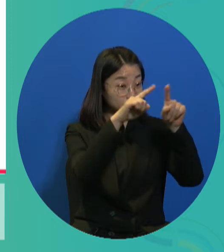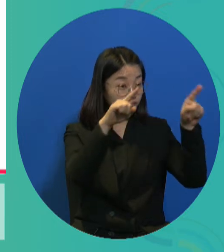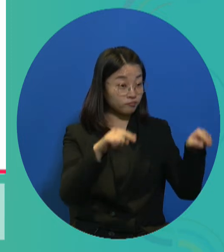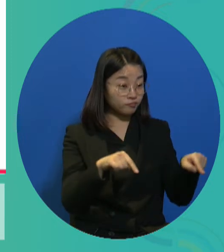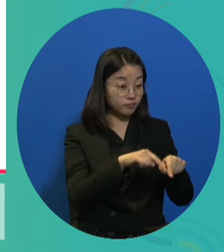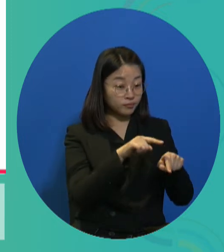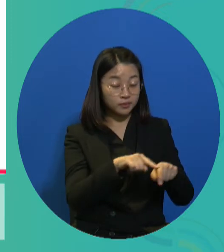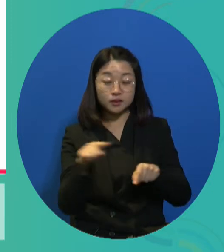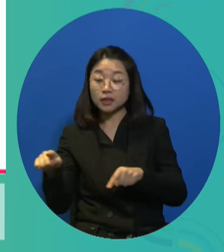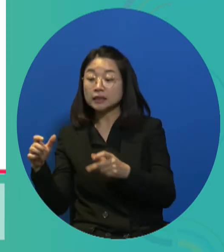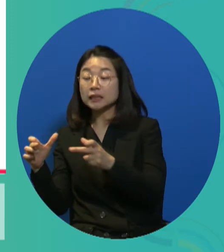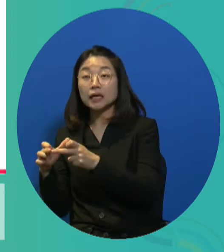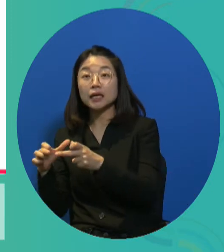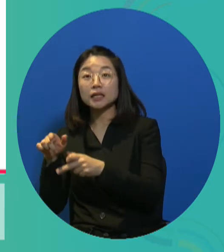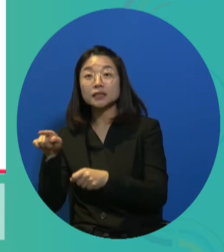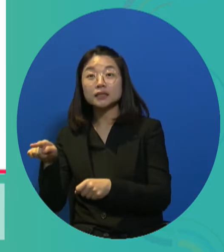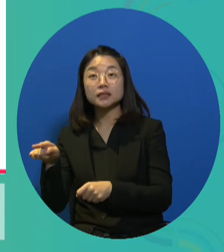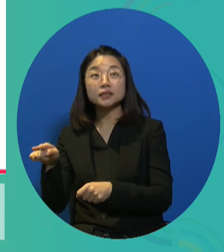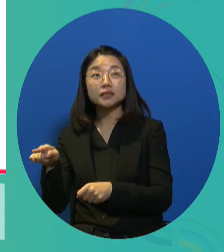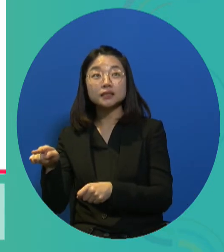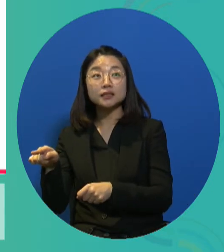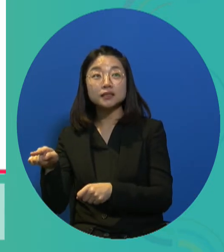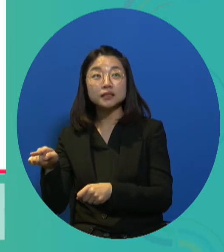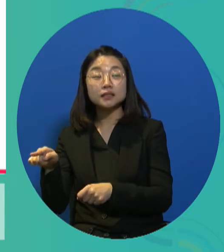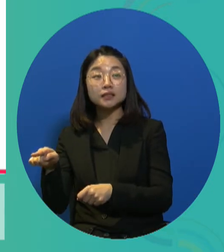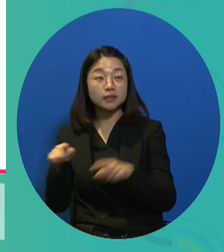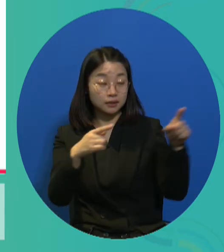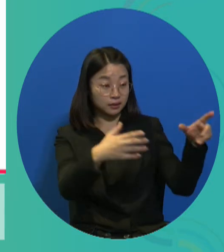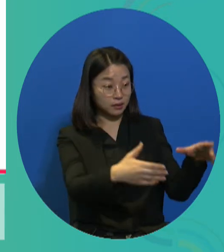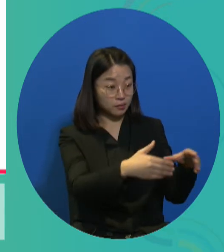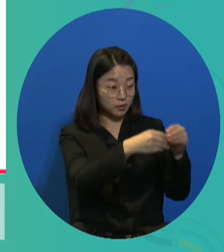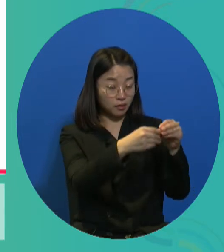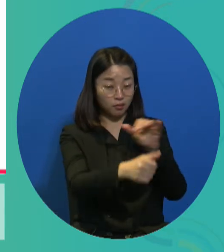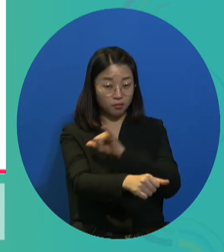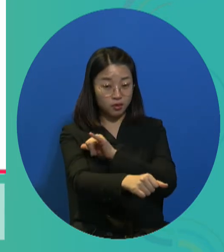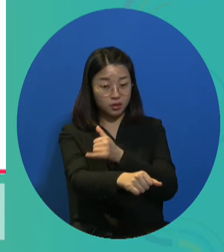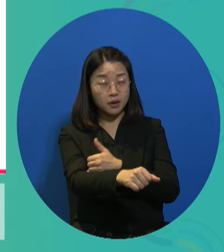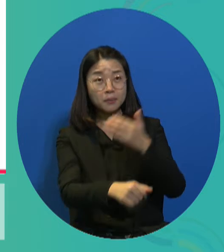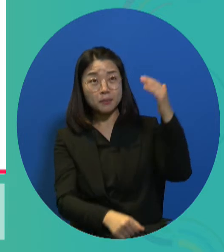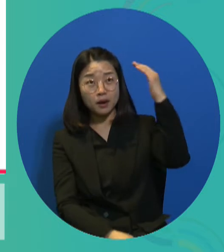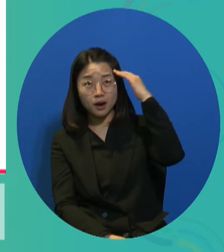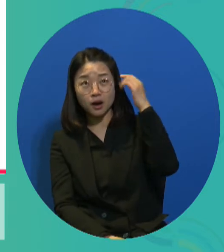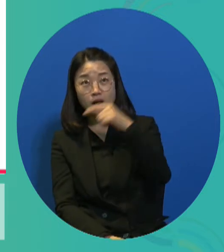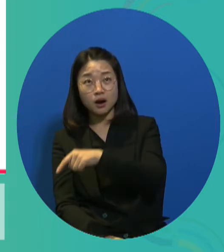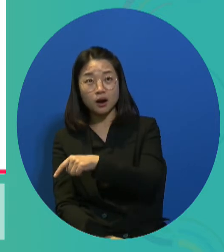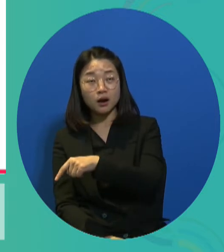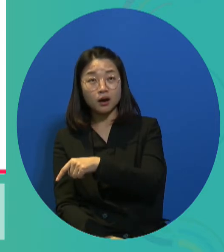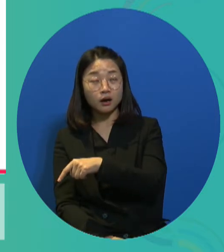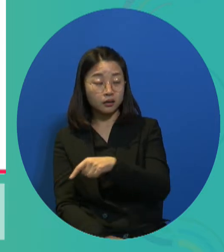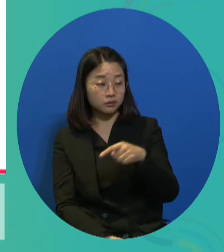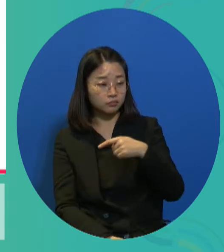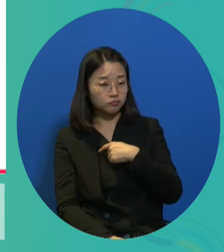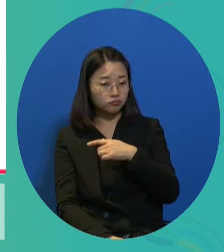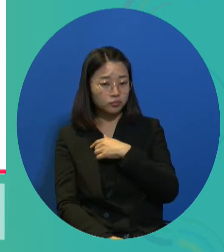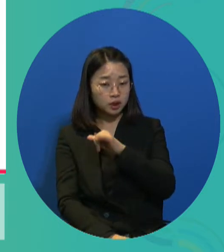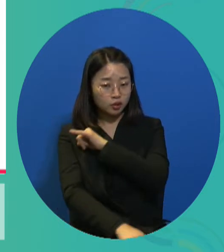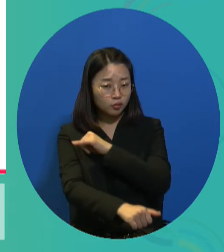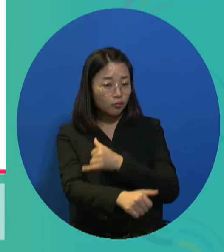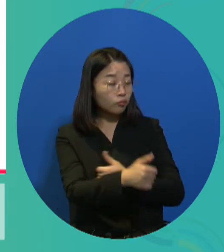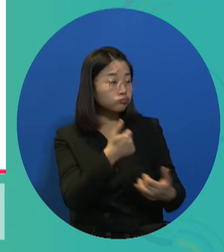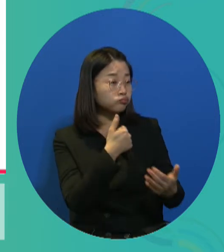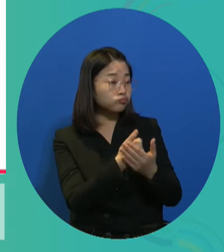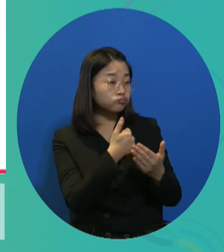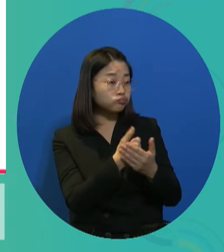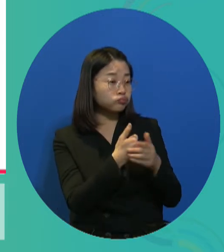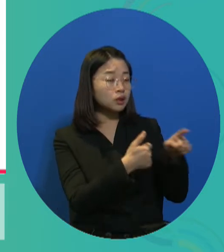will have implications on the disabled persons in several ways. First of all, if there is a violation of the provisions of the